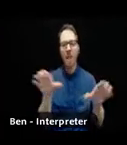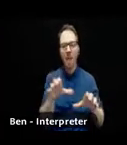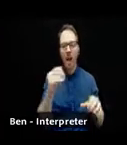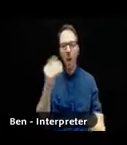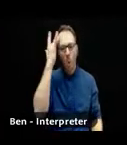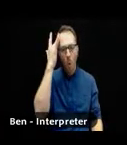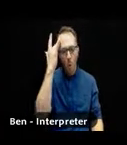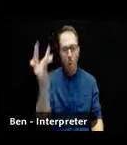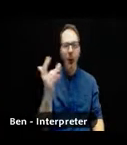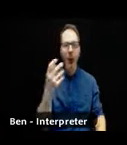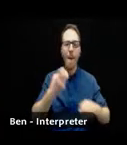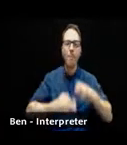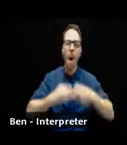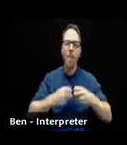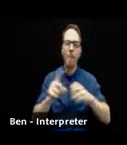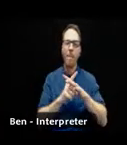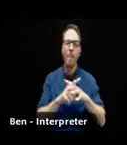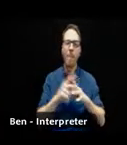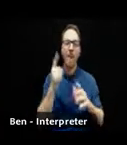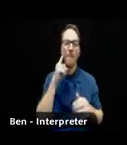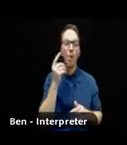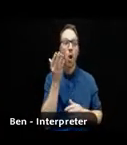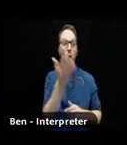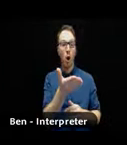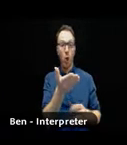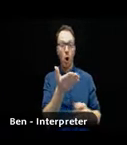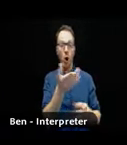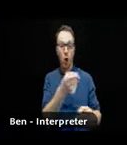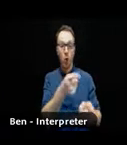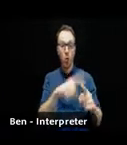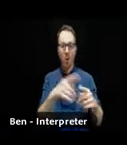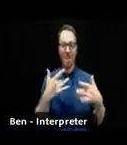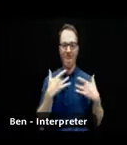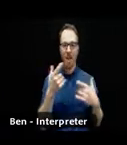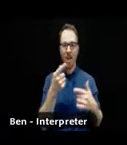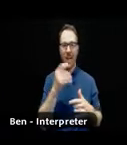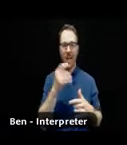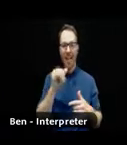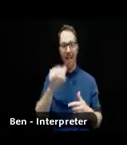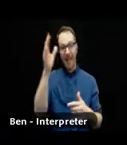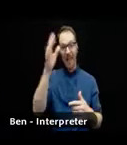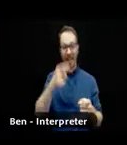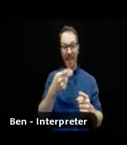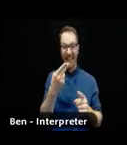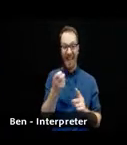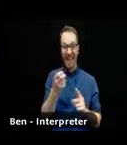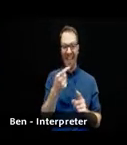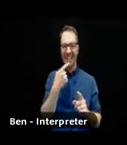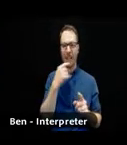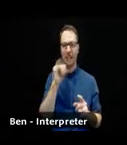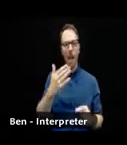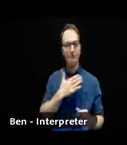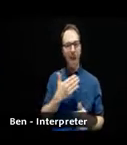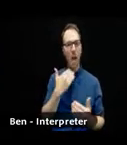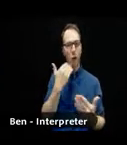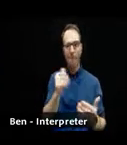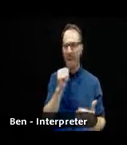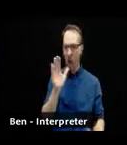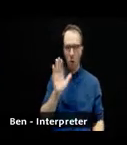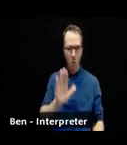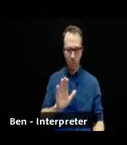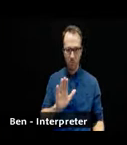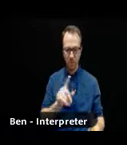was problematic, in order for her to feel that he both could say this was my shame, not yours,